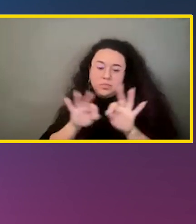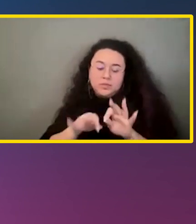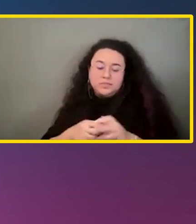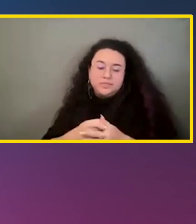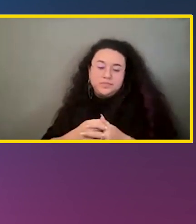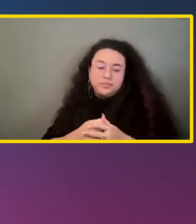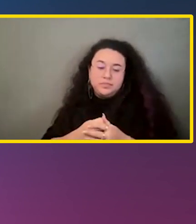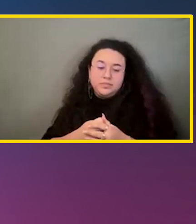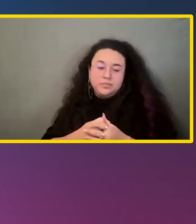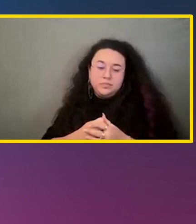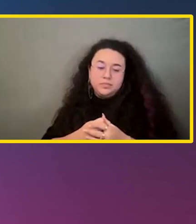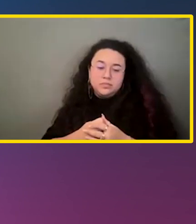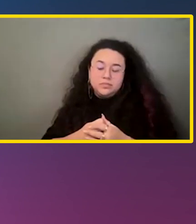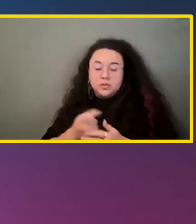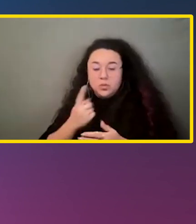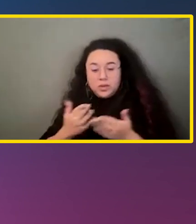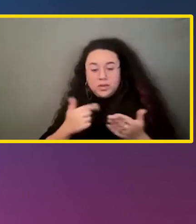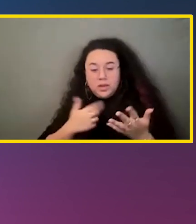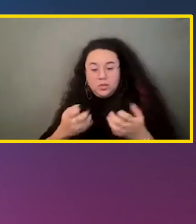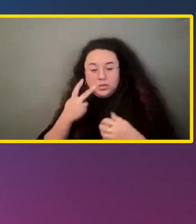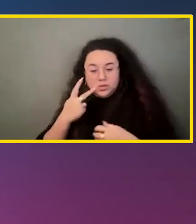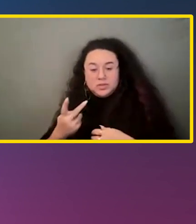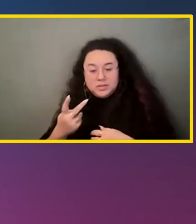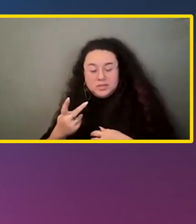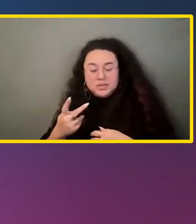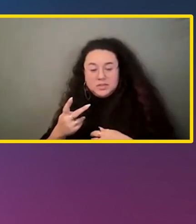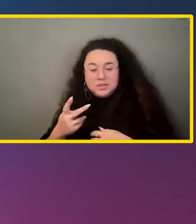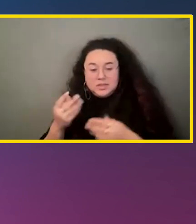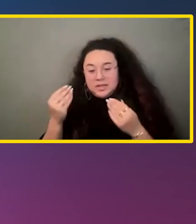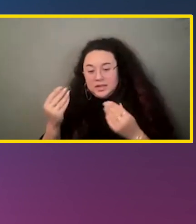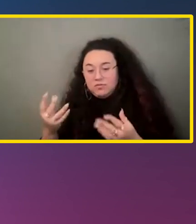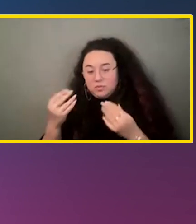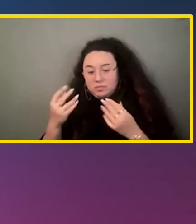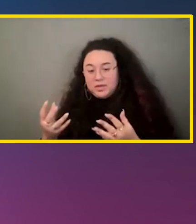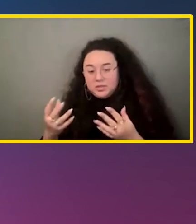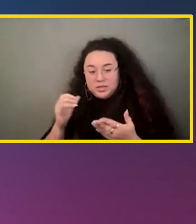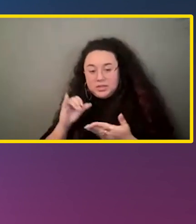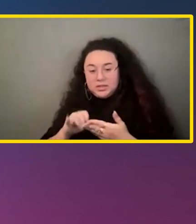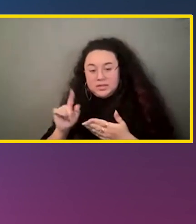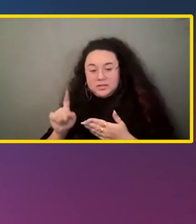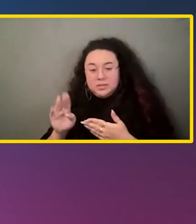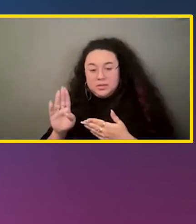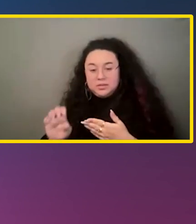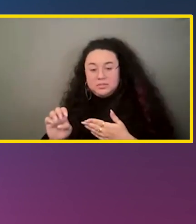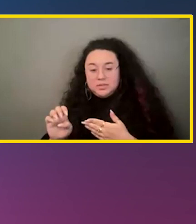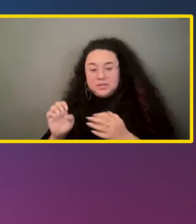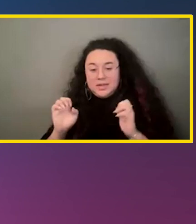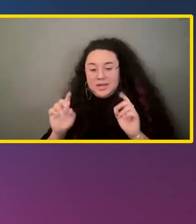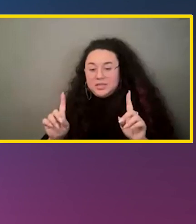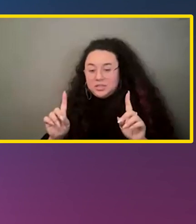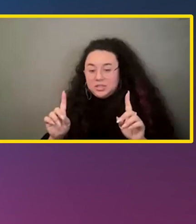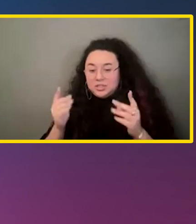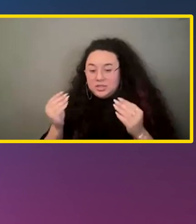that also one thing that I would like to see is that the information that's supposed to be